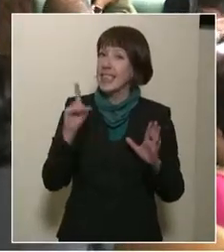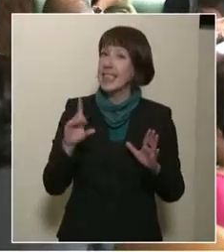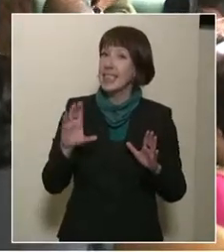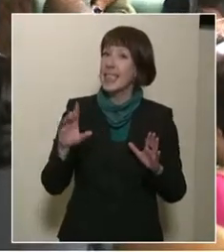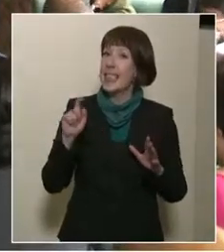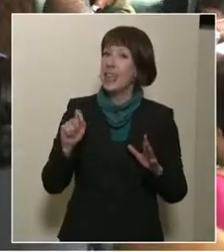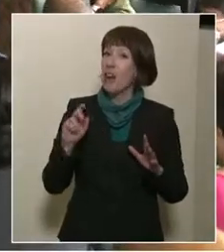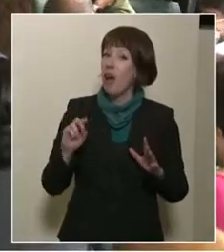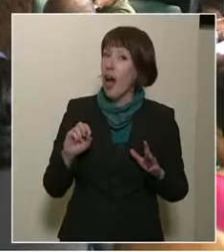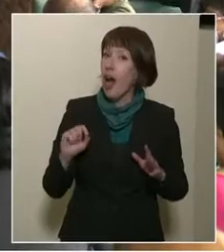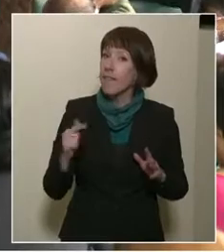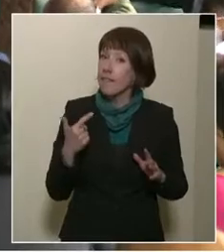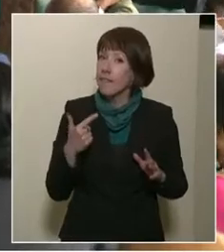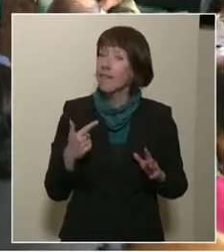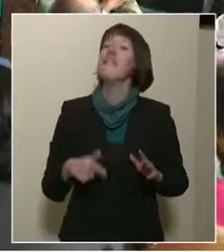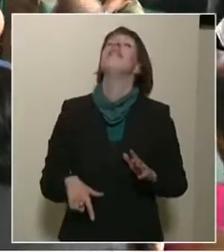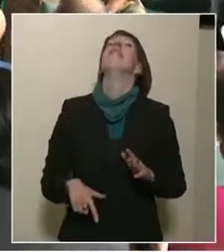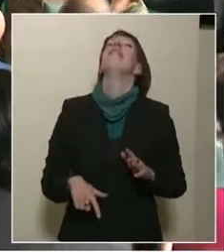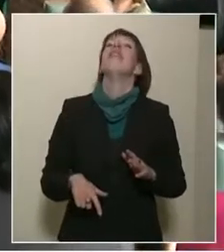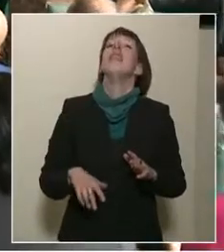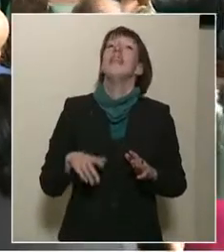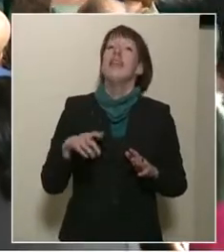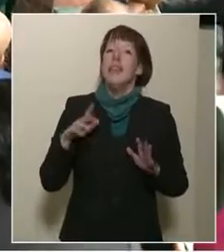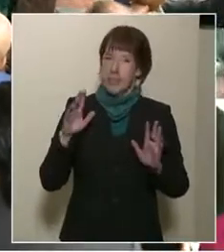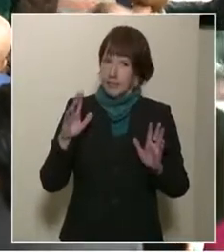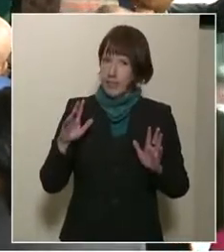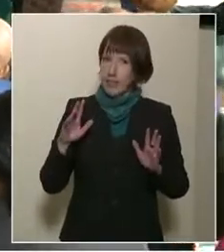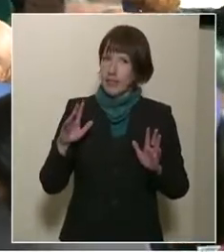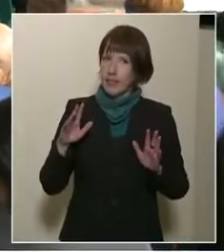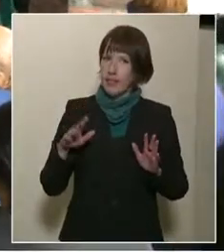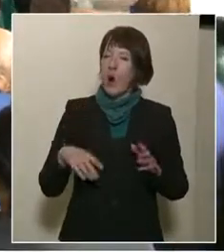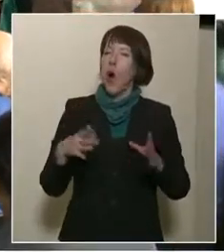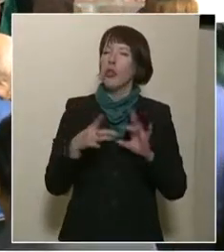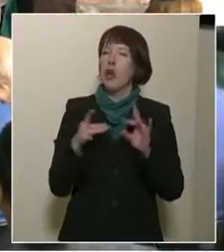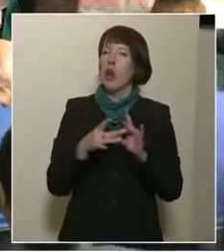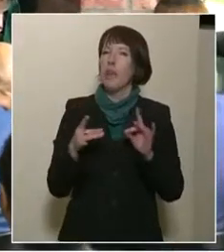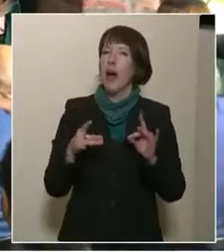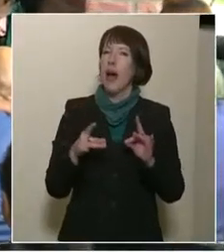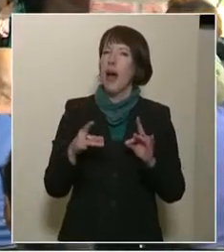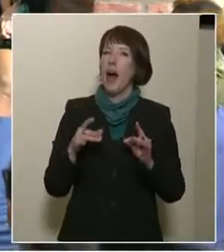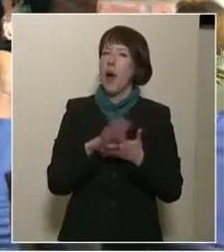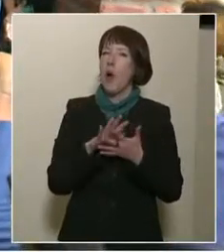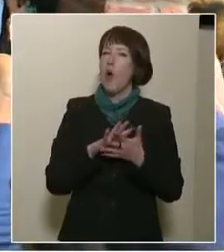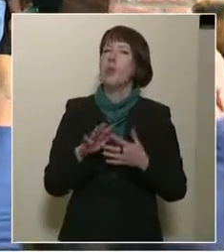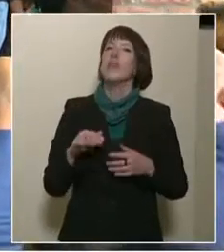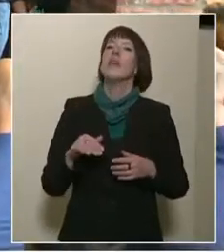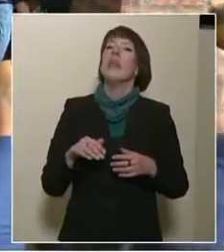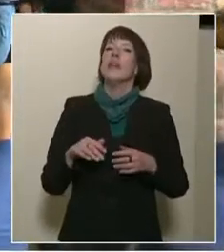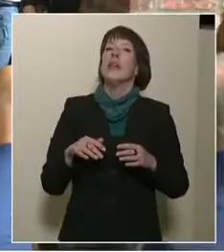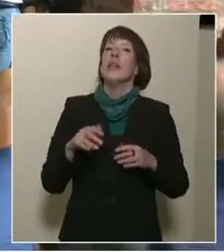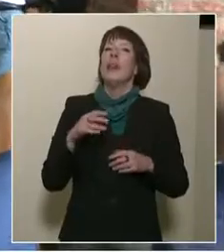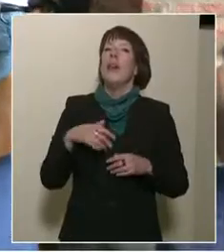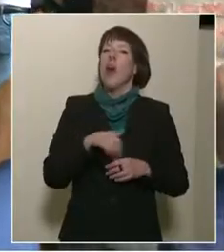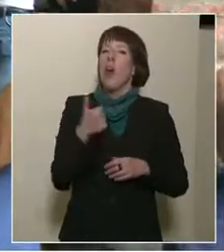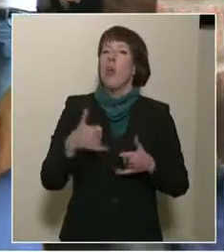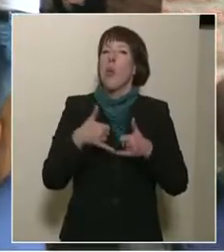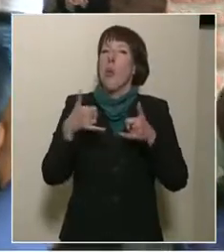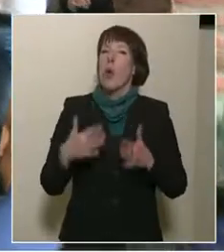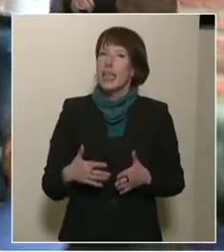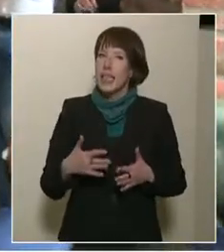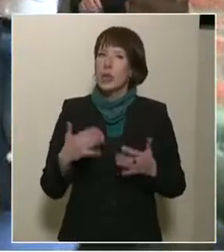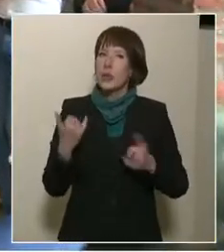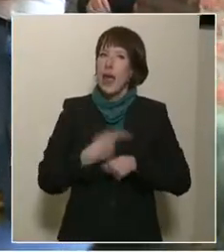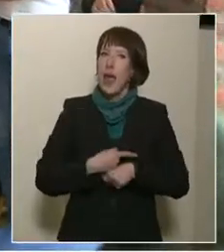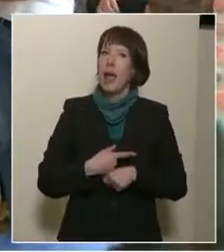All right, so Mayor Bowser talked a lot about Great Streets. I'm going to talk about two other programs. We're announcing the awardees today, Locally